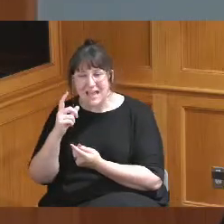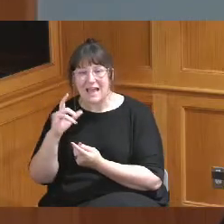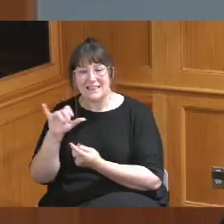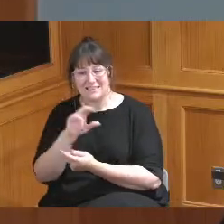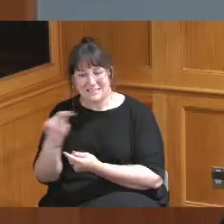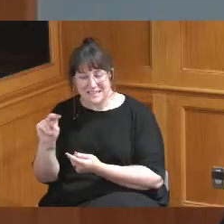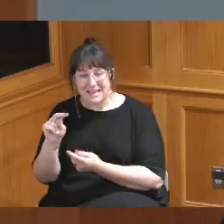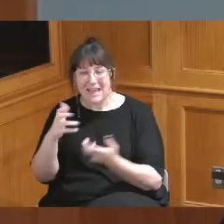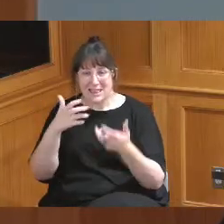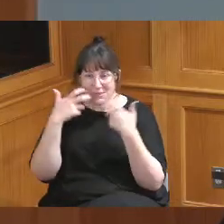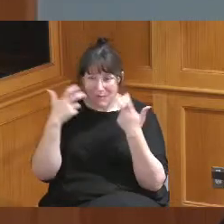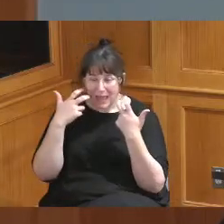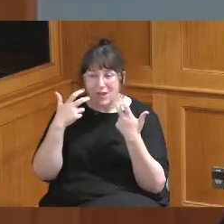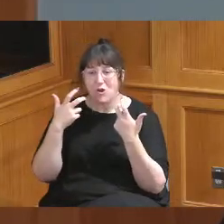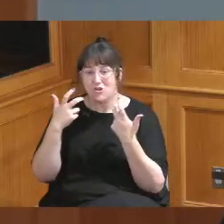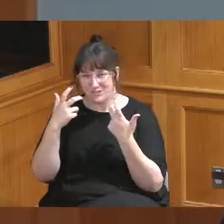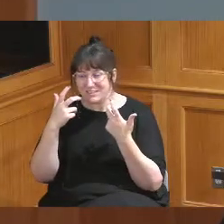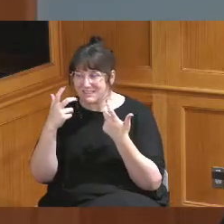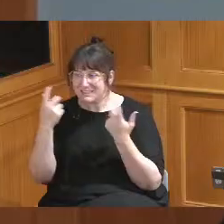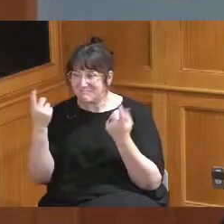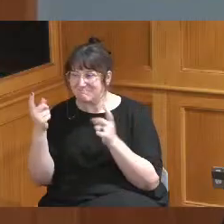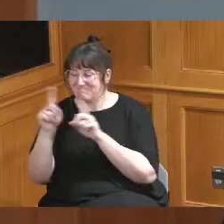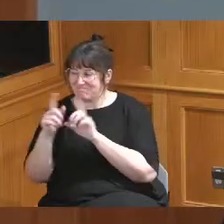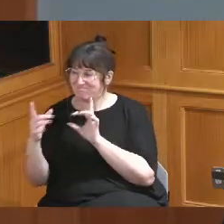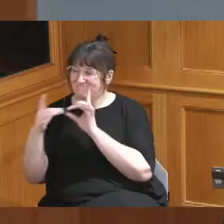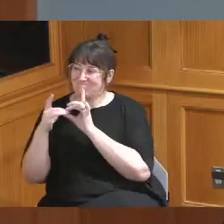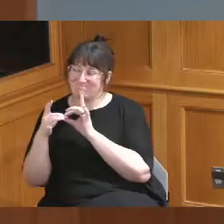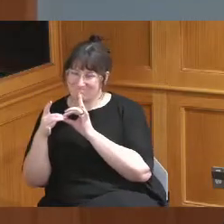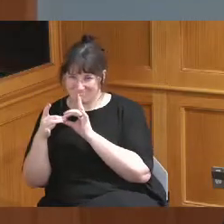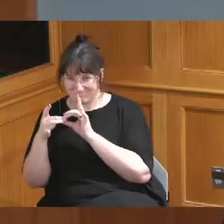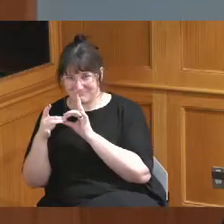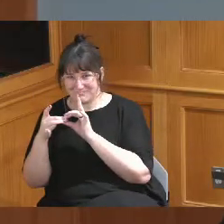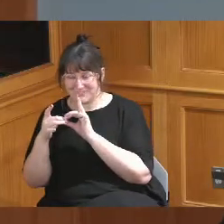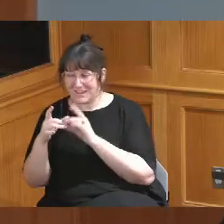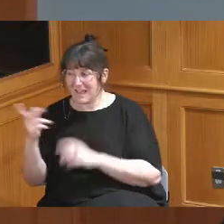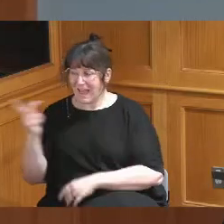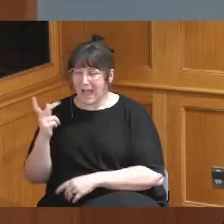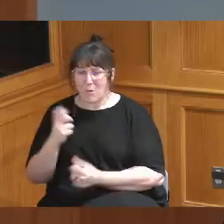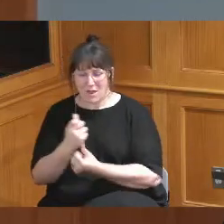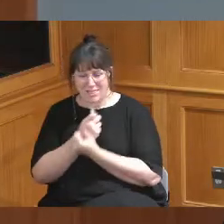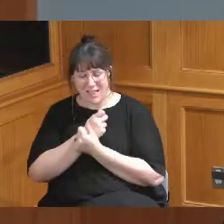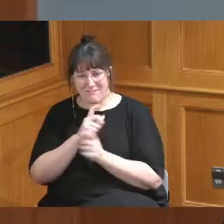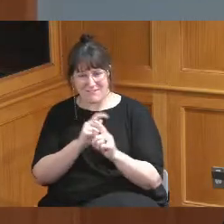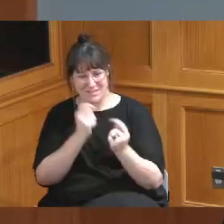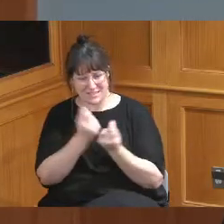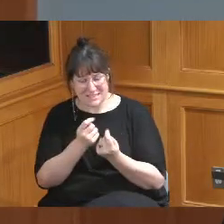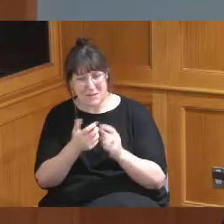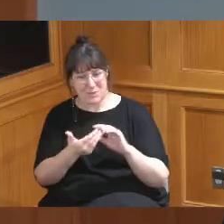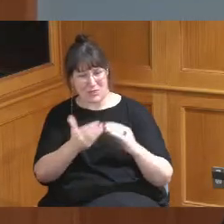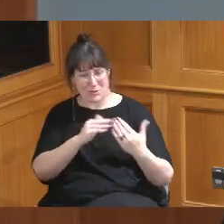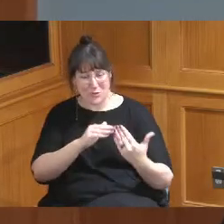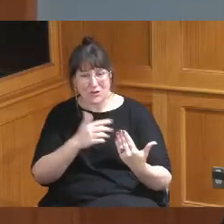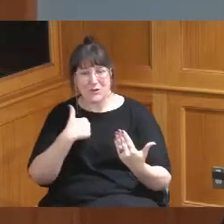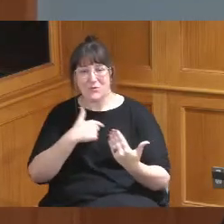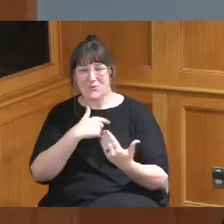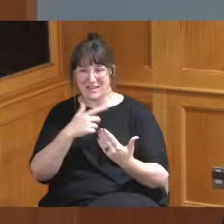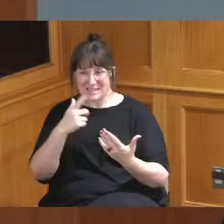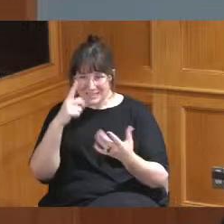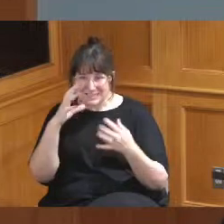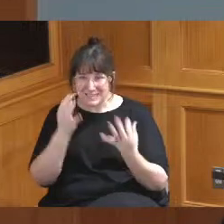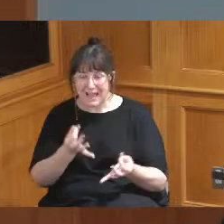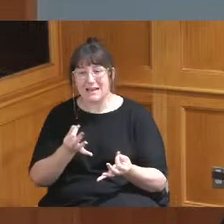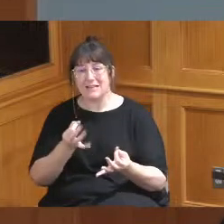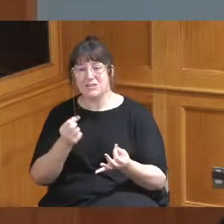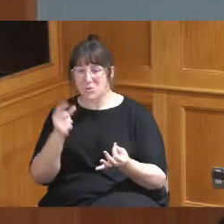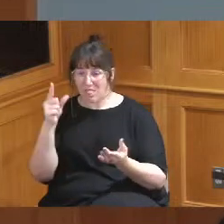Bengals that brought us together. Because of our deep love of the team and this community, we made the commute of over 1,000